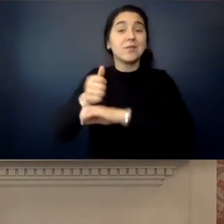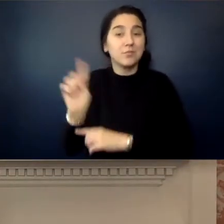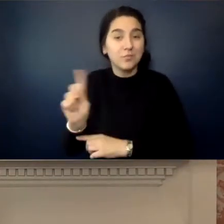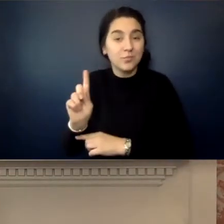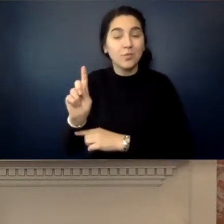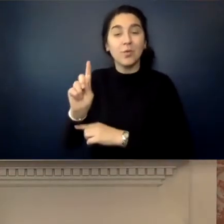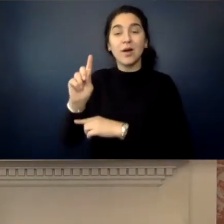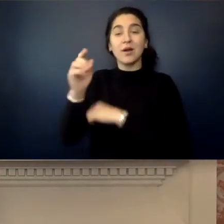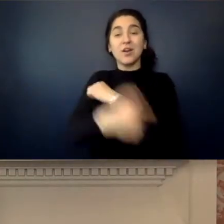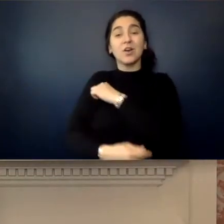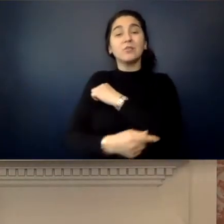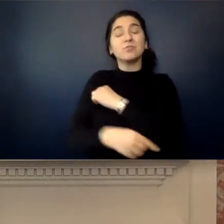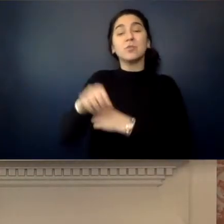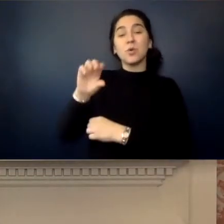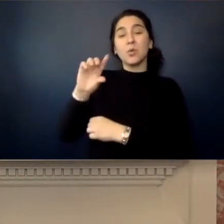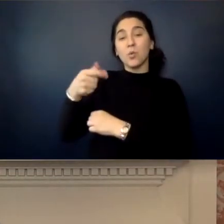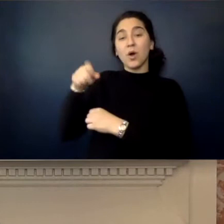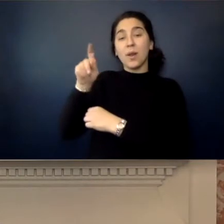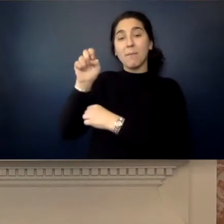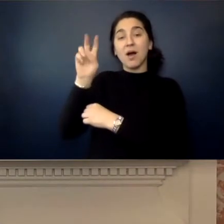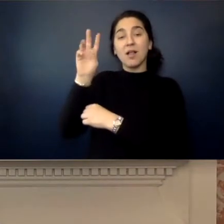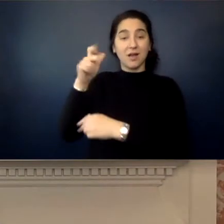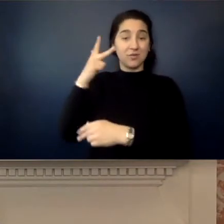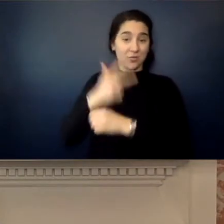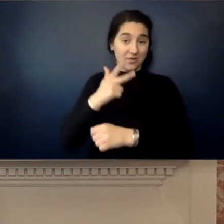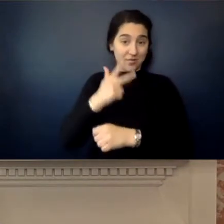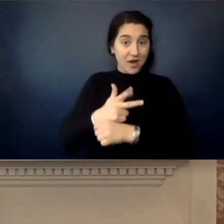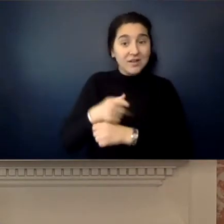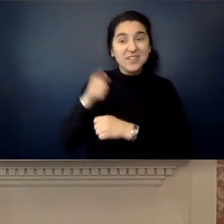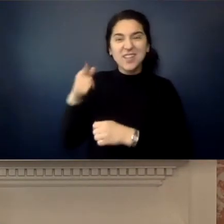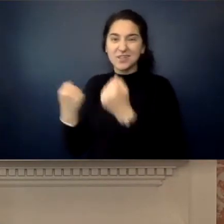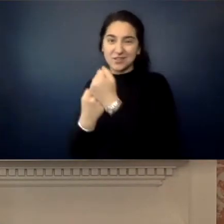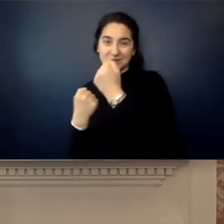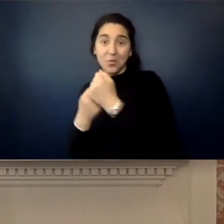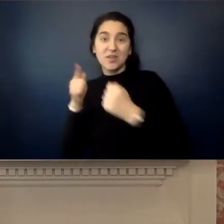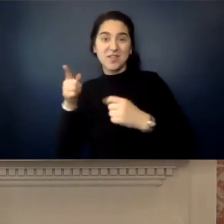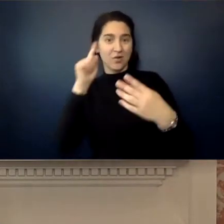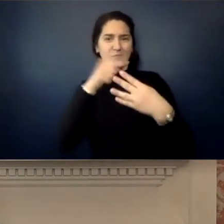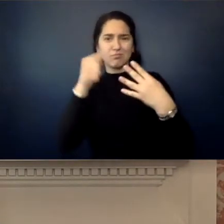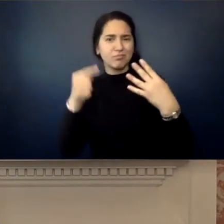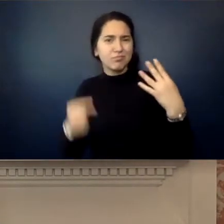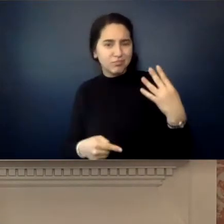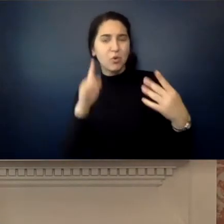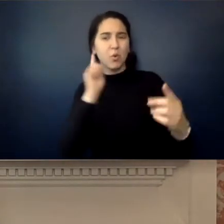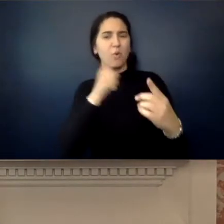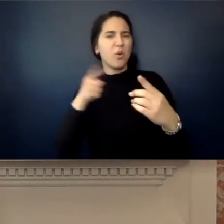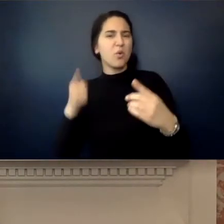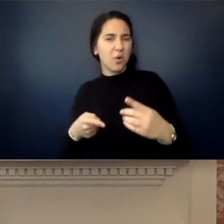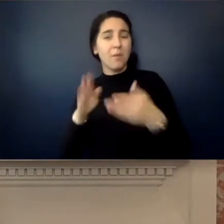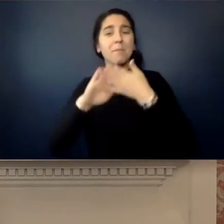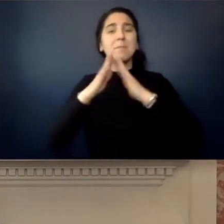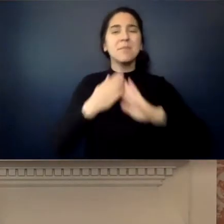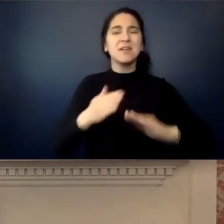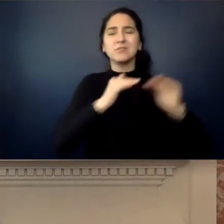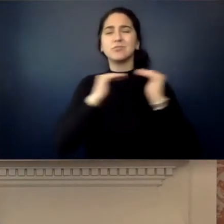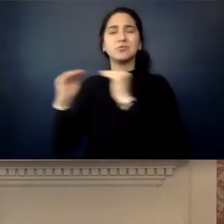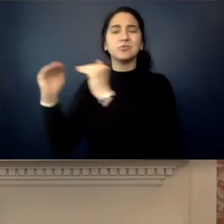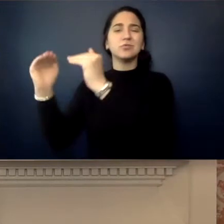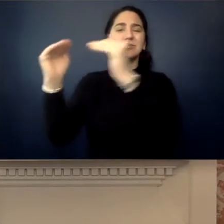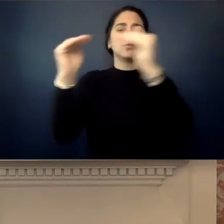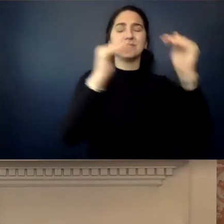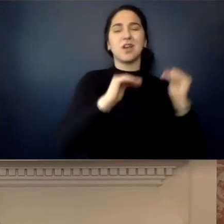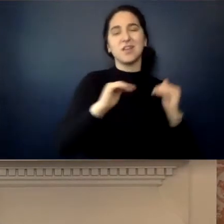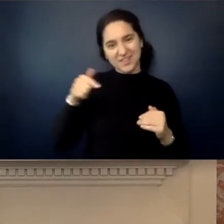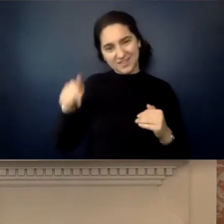where he works closely with the Ecumenical Christian Council of Guatemala, and where he promotes RECONPAS's goals for peace